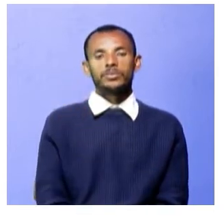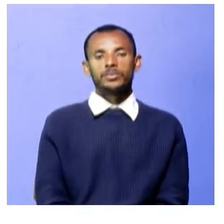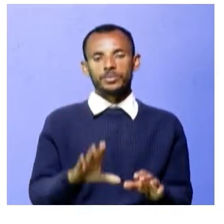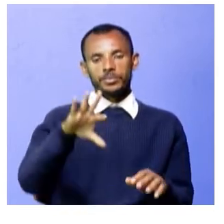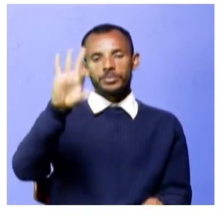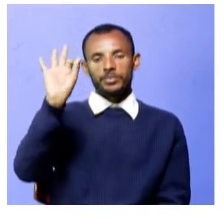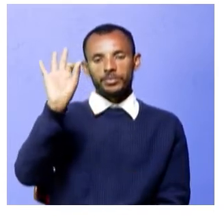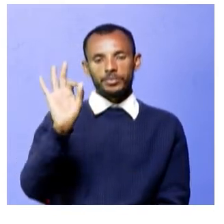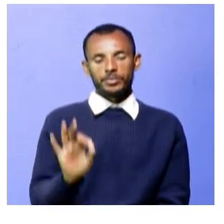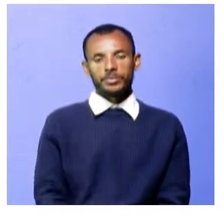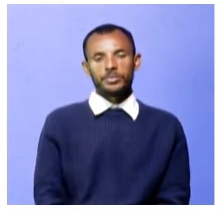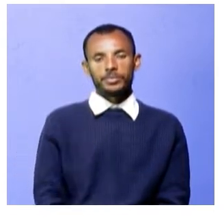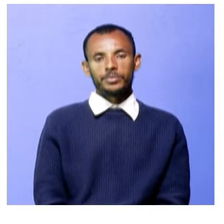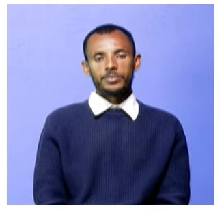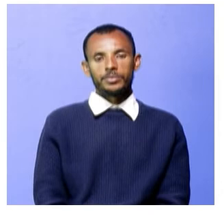getting